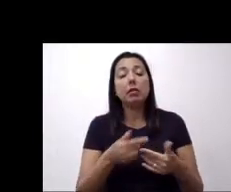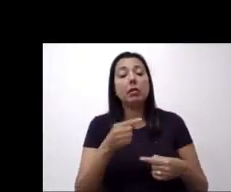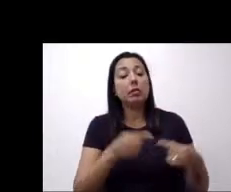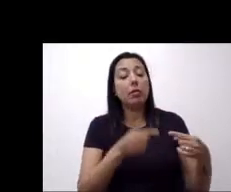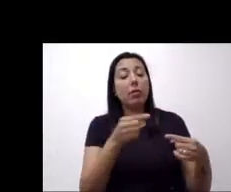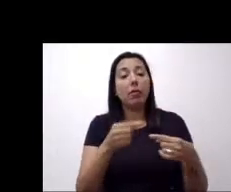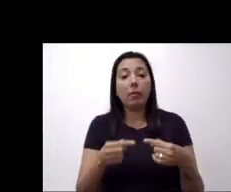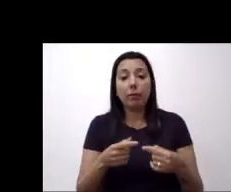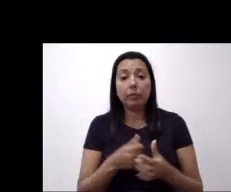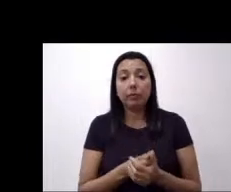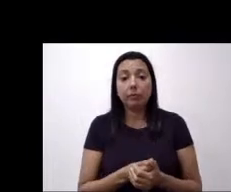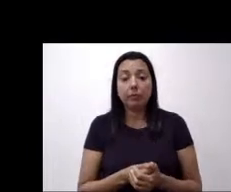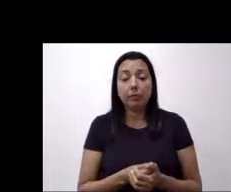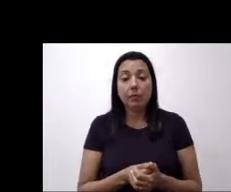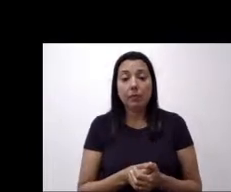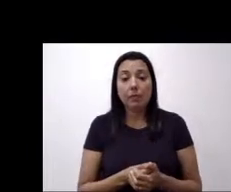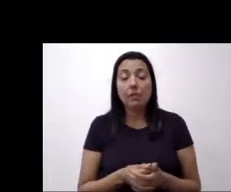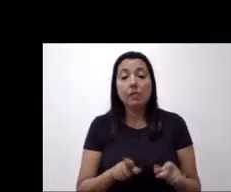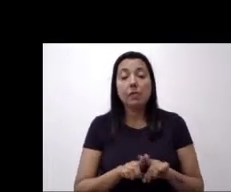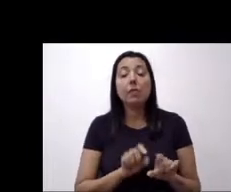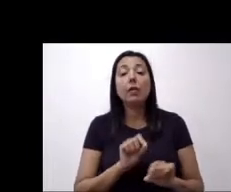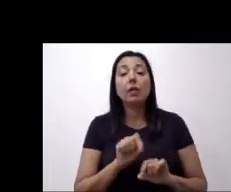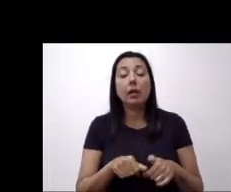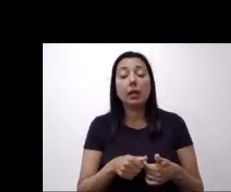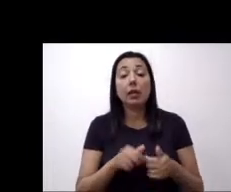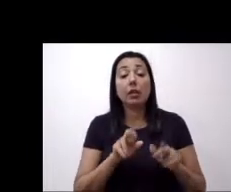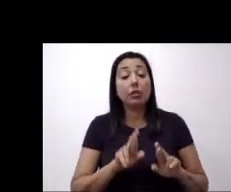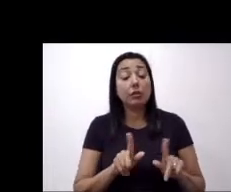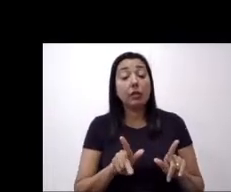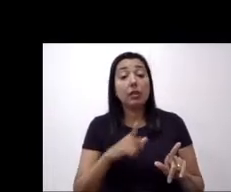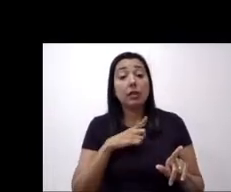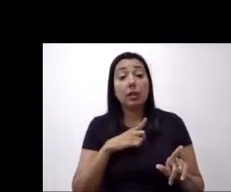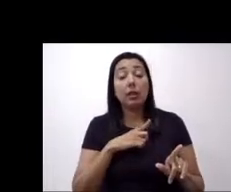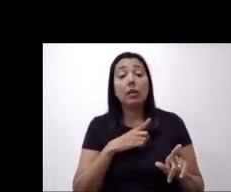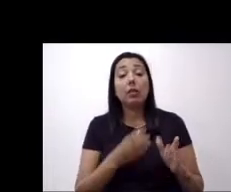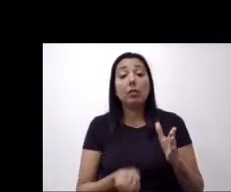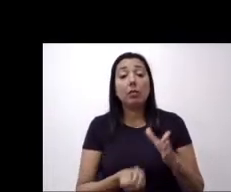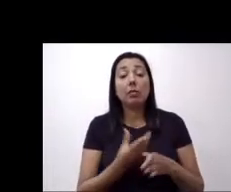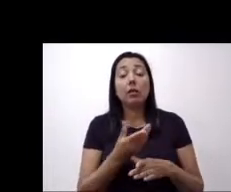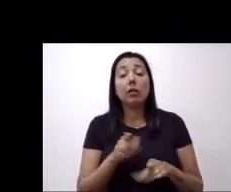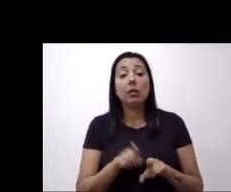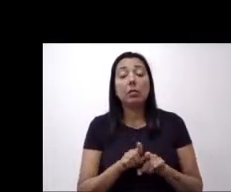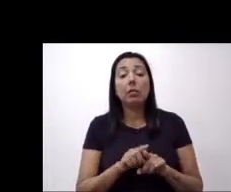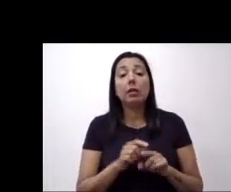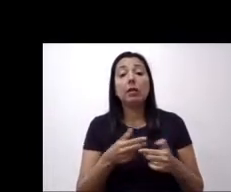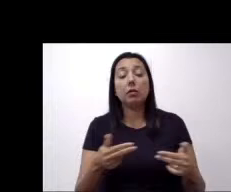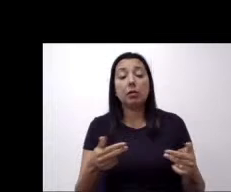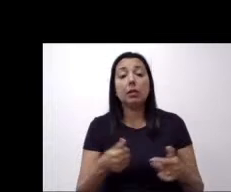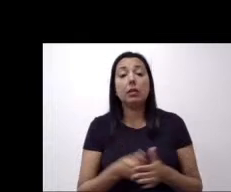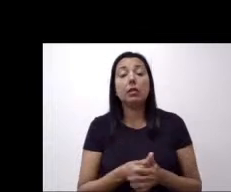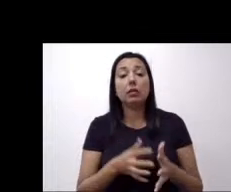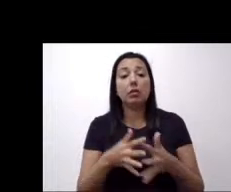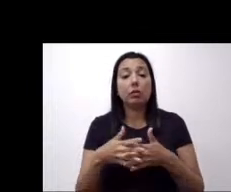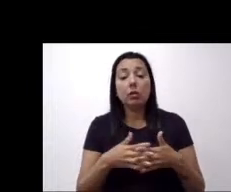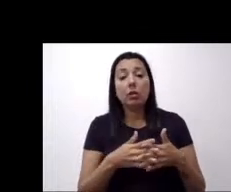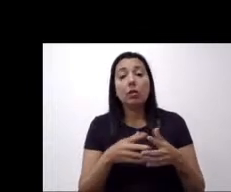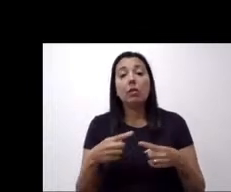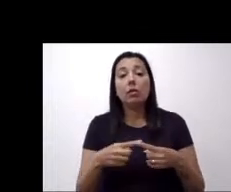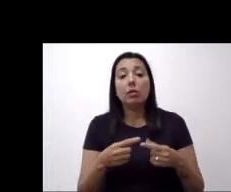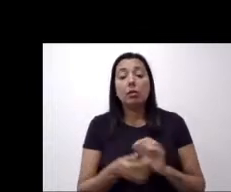can't understand this without integrate the conflictual dimension, which is central between the Ministry of Industry and the Ministry of